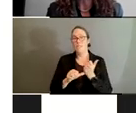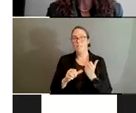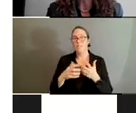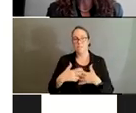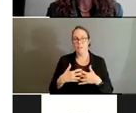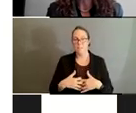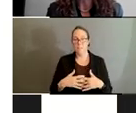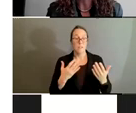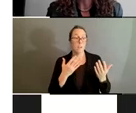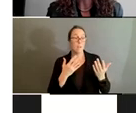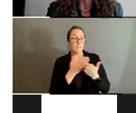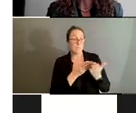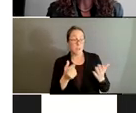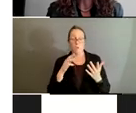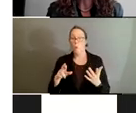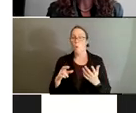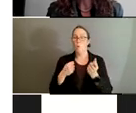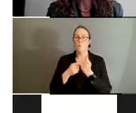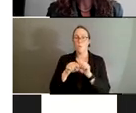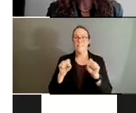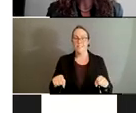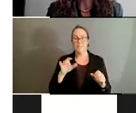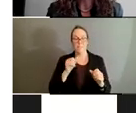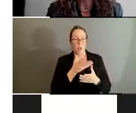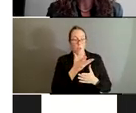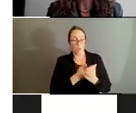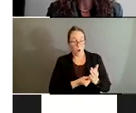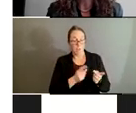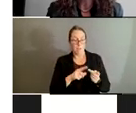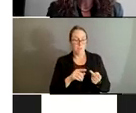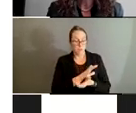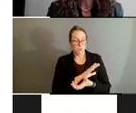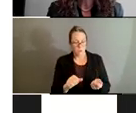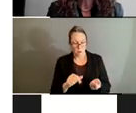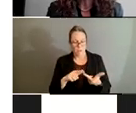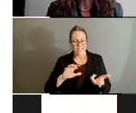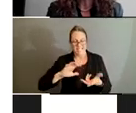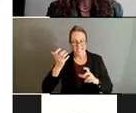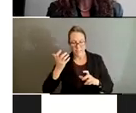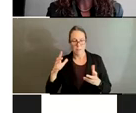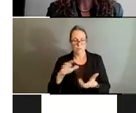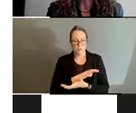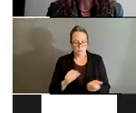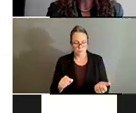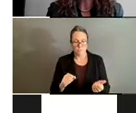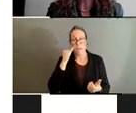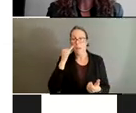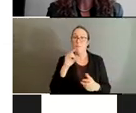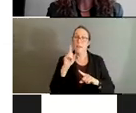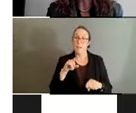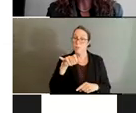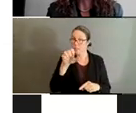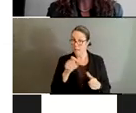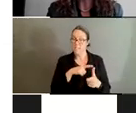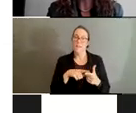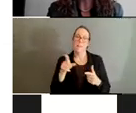services damaged, destroyed, lost, or disrupted because of the disaster? Again, if they answer yes, they would have the option to